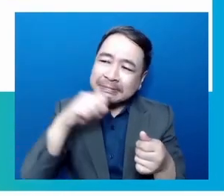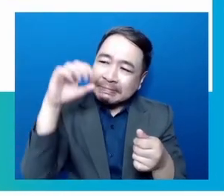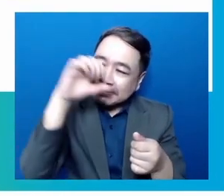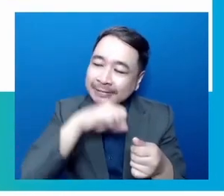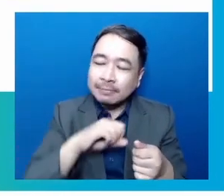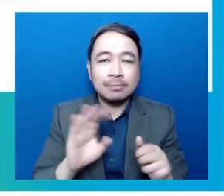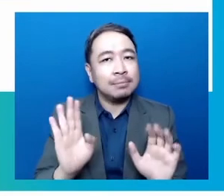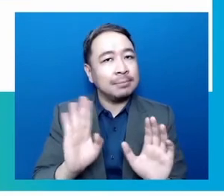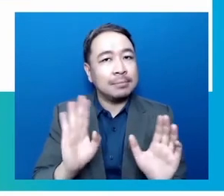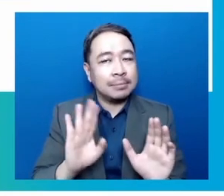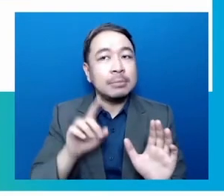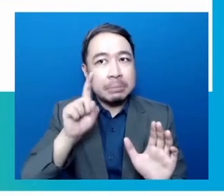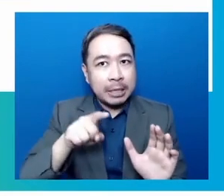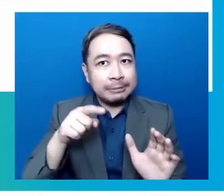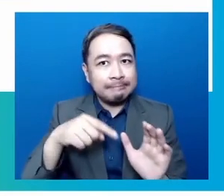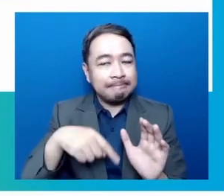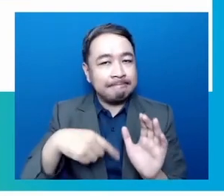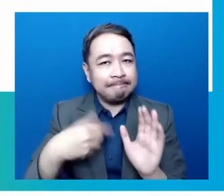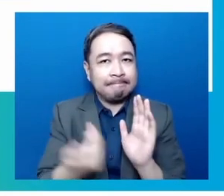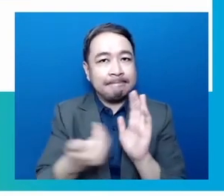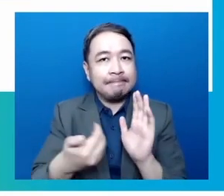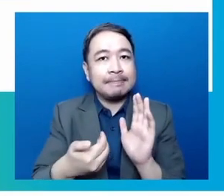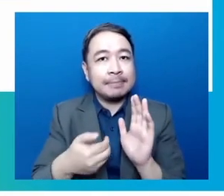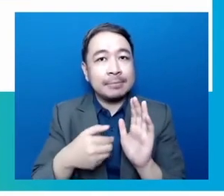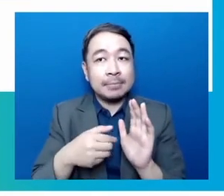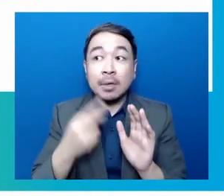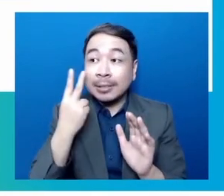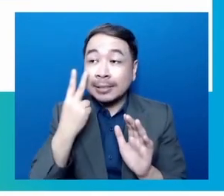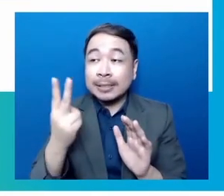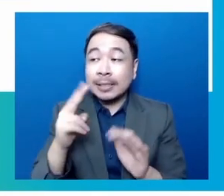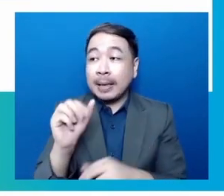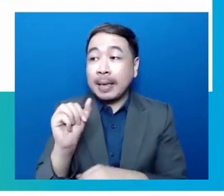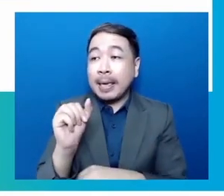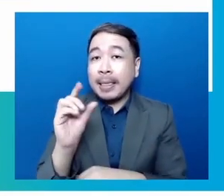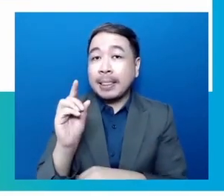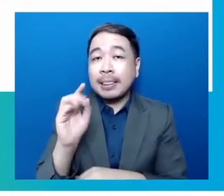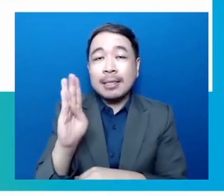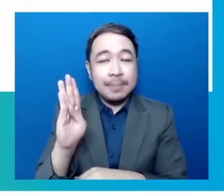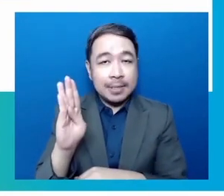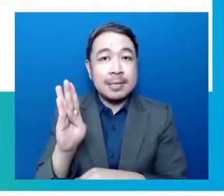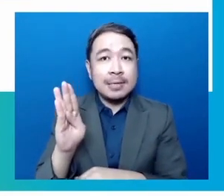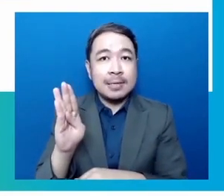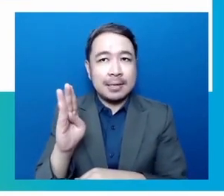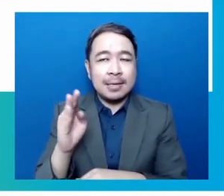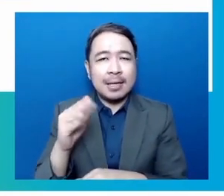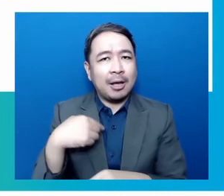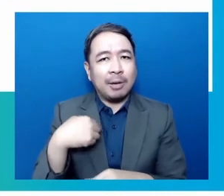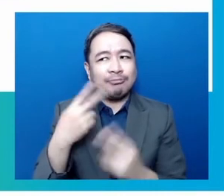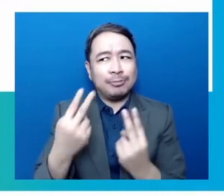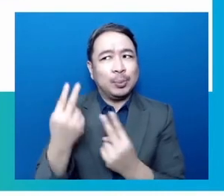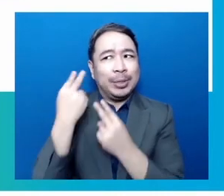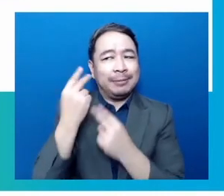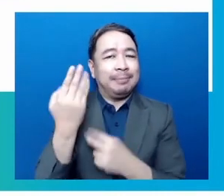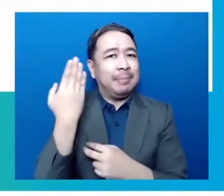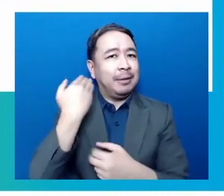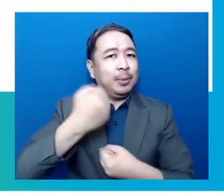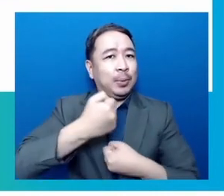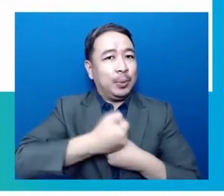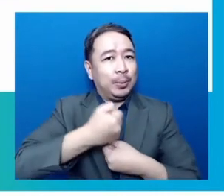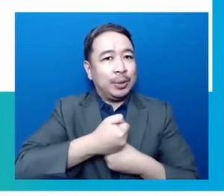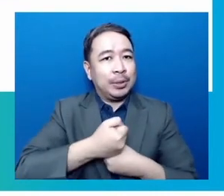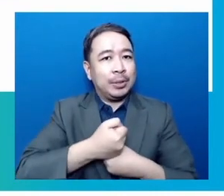Then, and this is outside the ADB cosmos, I remember in my previous job, I was working in G20